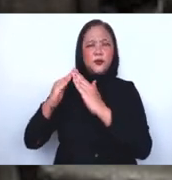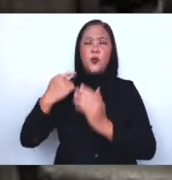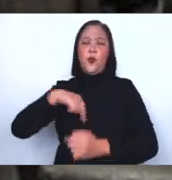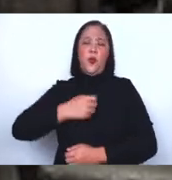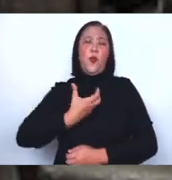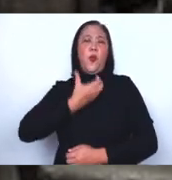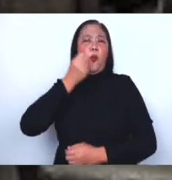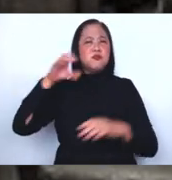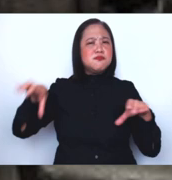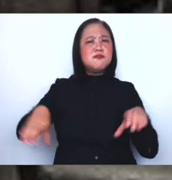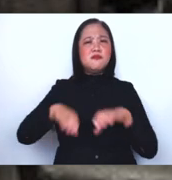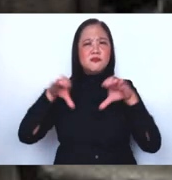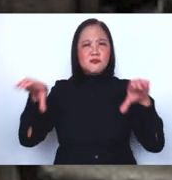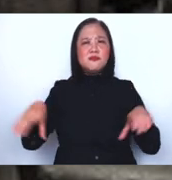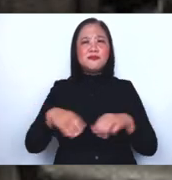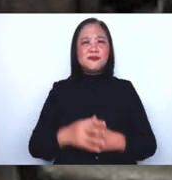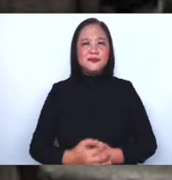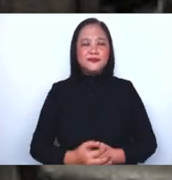own efforts.